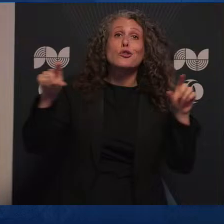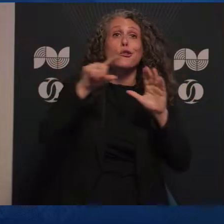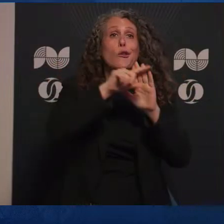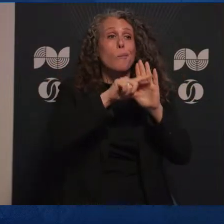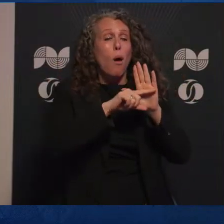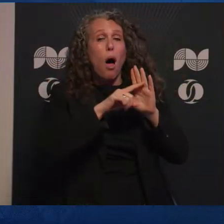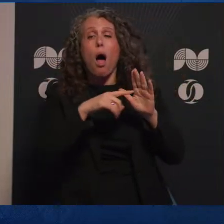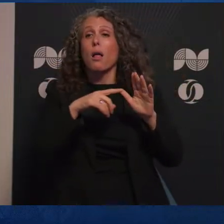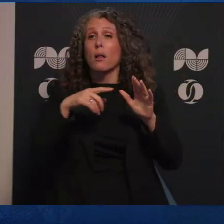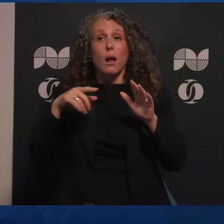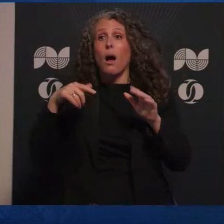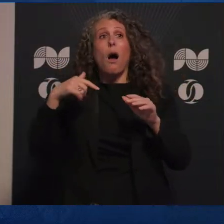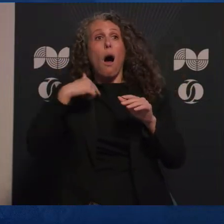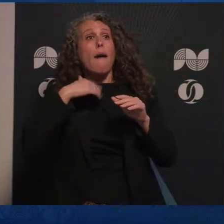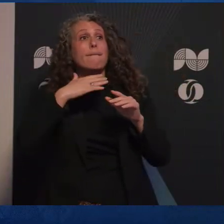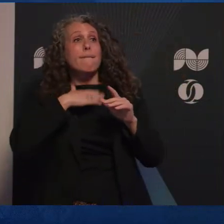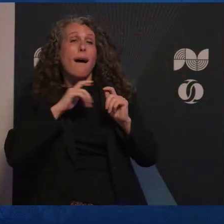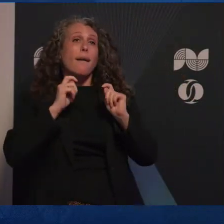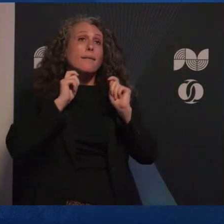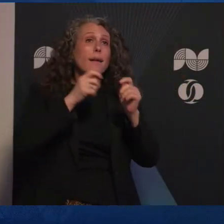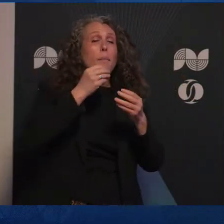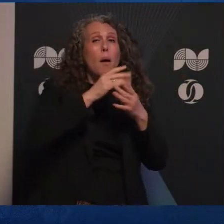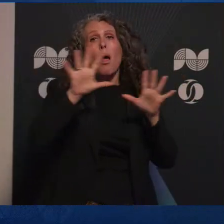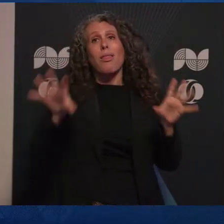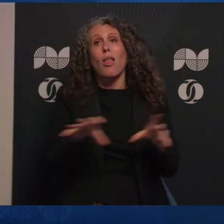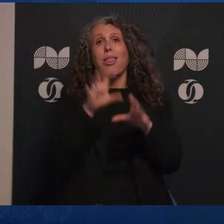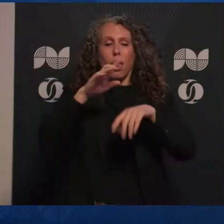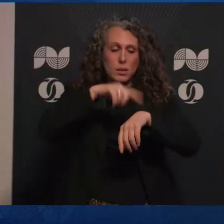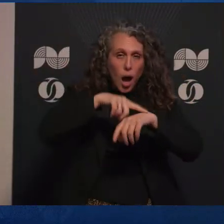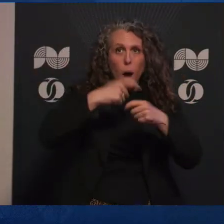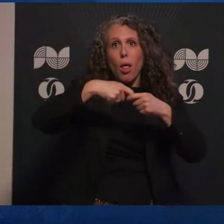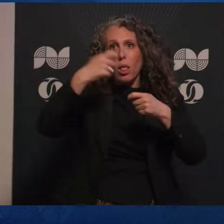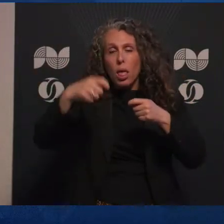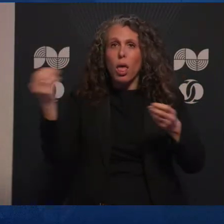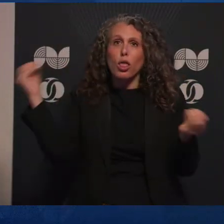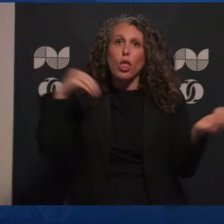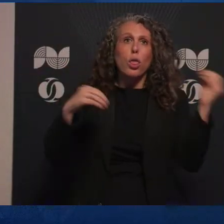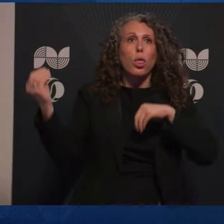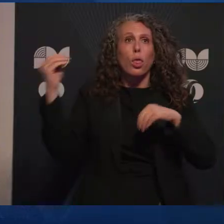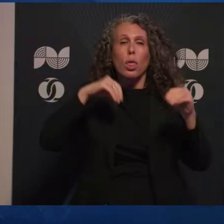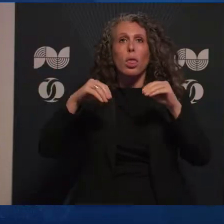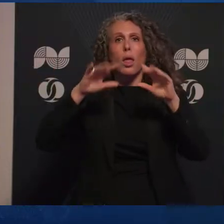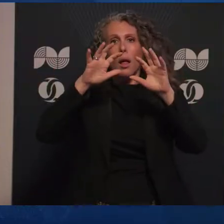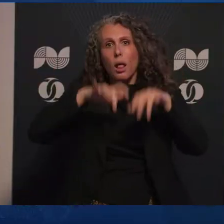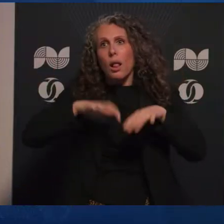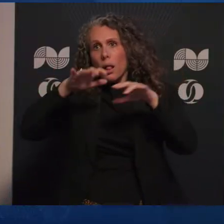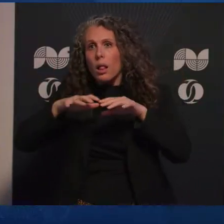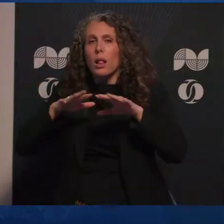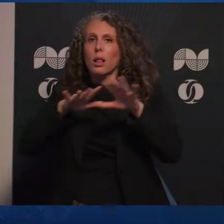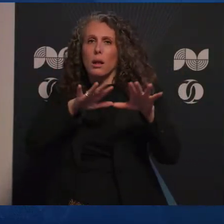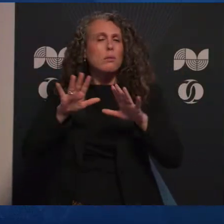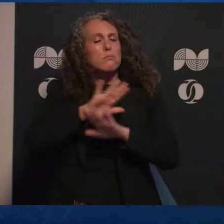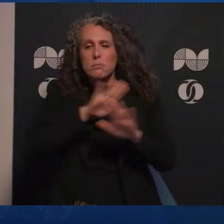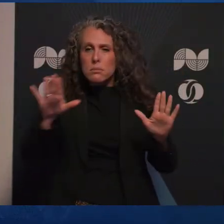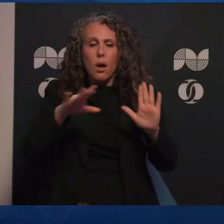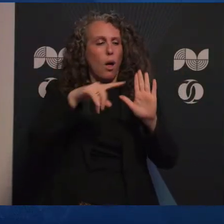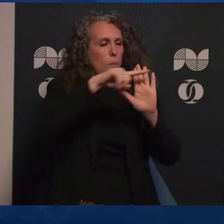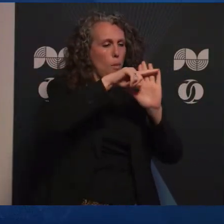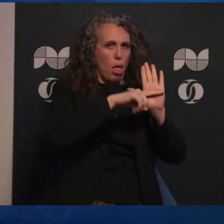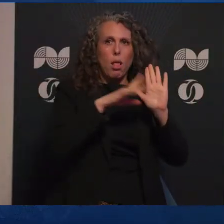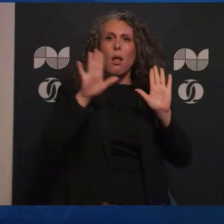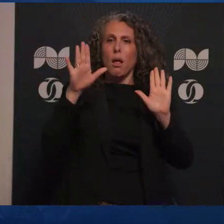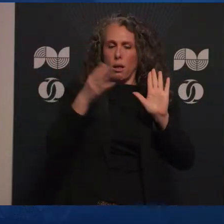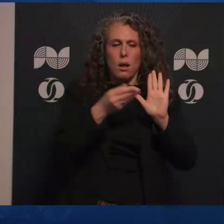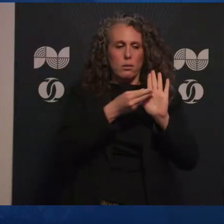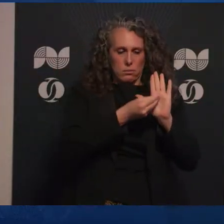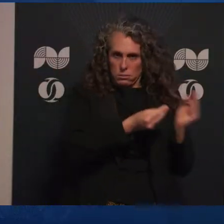Because what we see also in some countries that the industrial policy give you the guideline, but for succeed